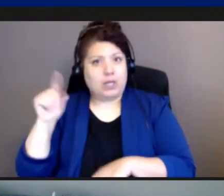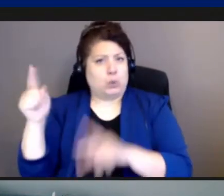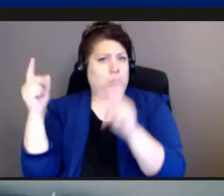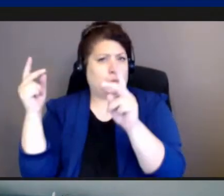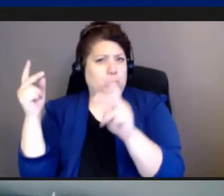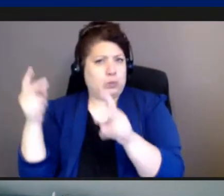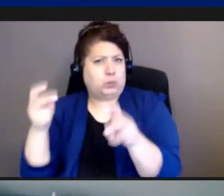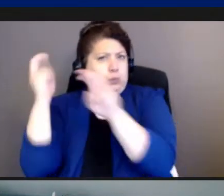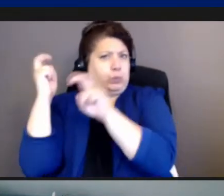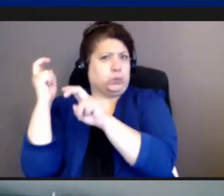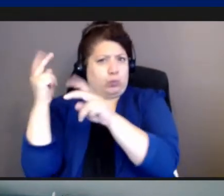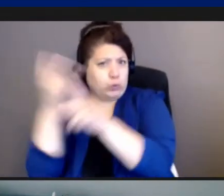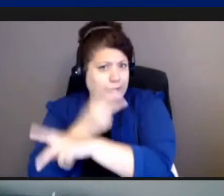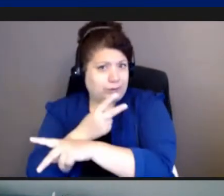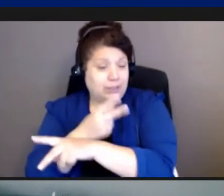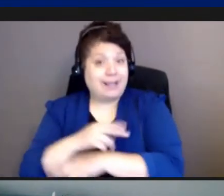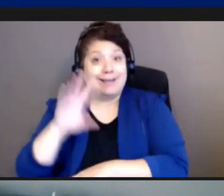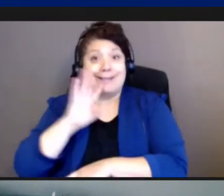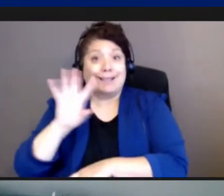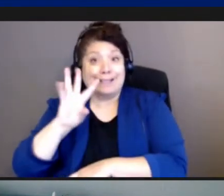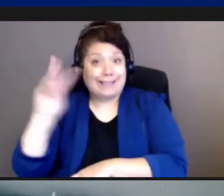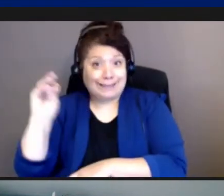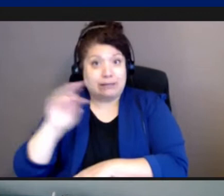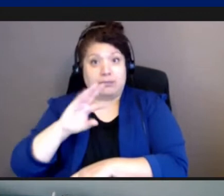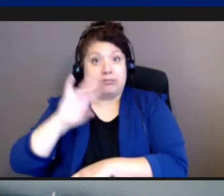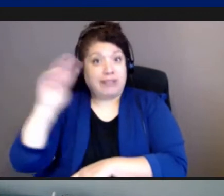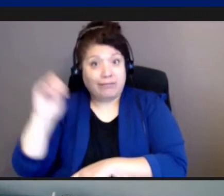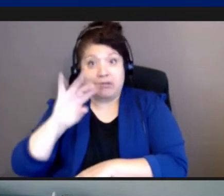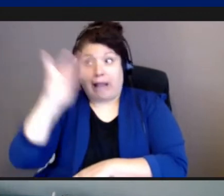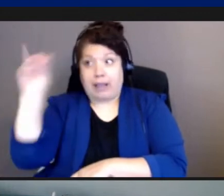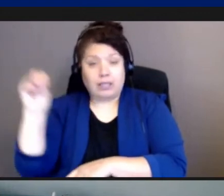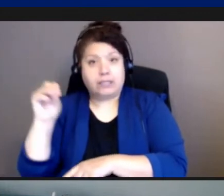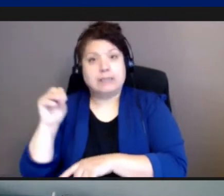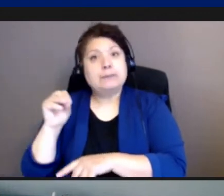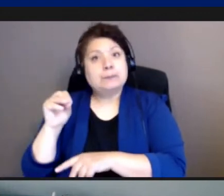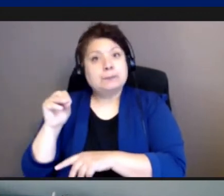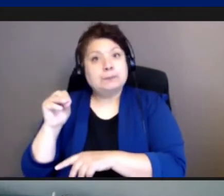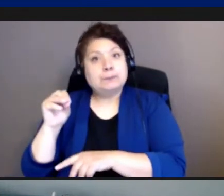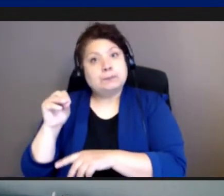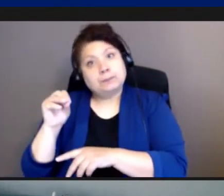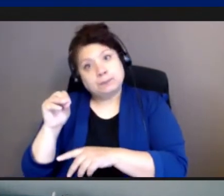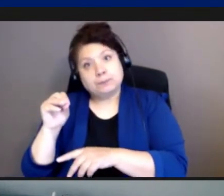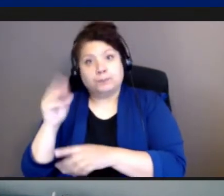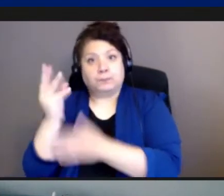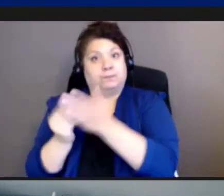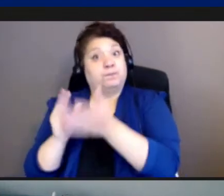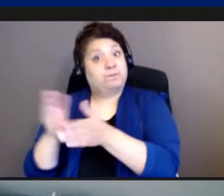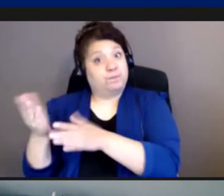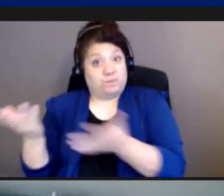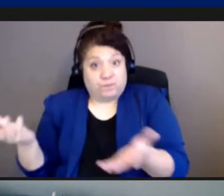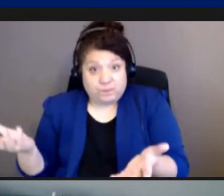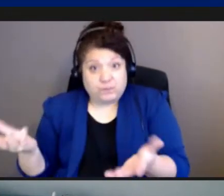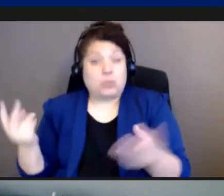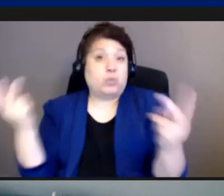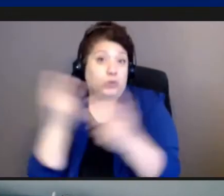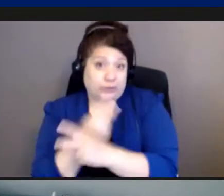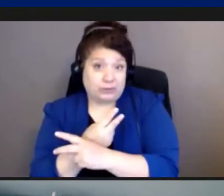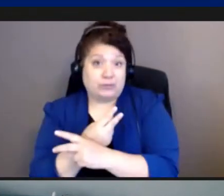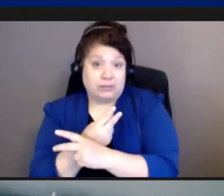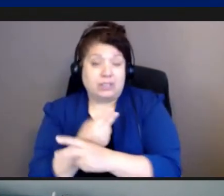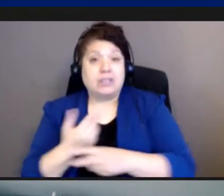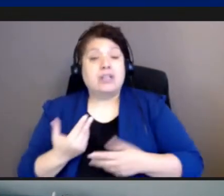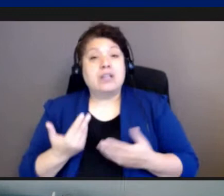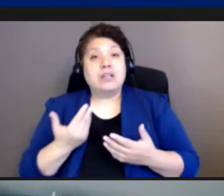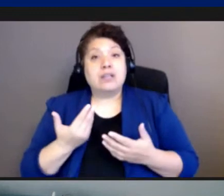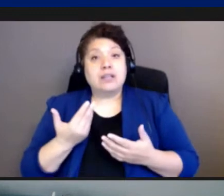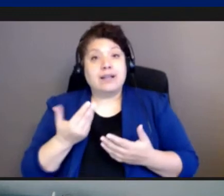even higher, and it goes up, quite rapidly with increasing decades. So that if people are getting